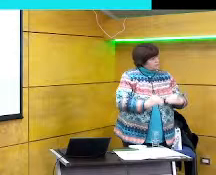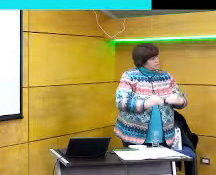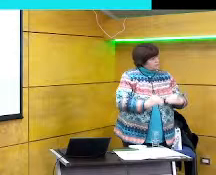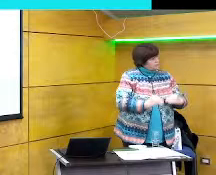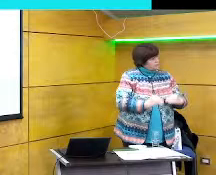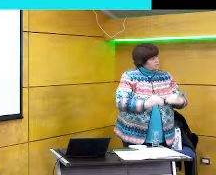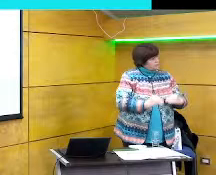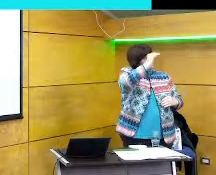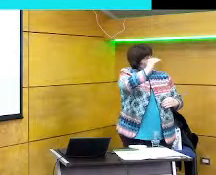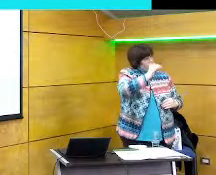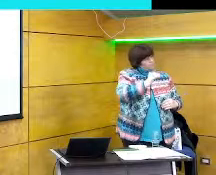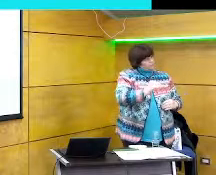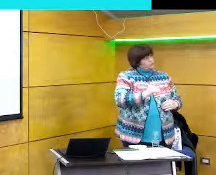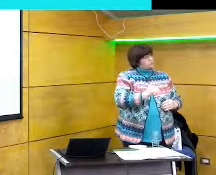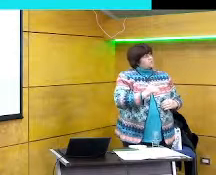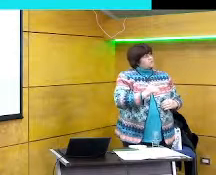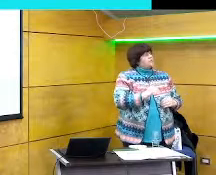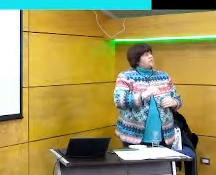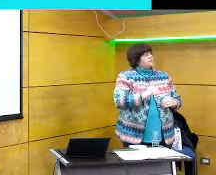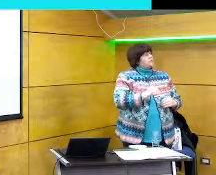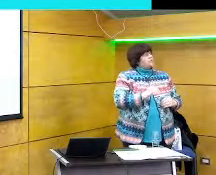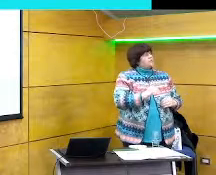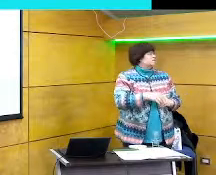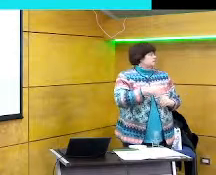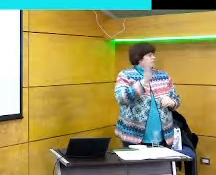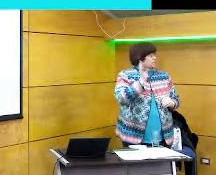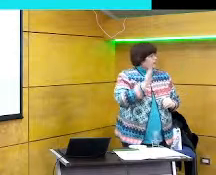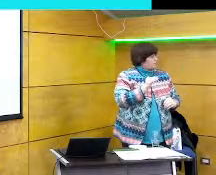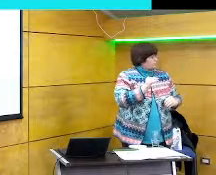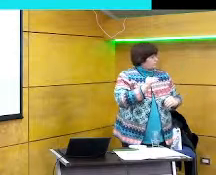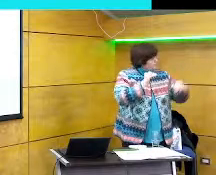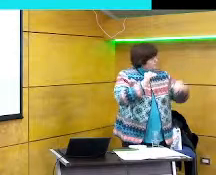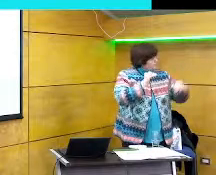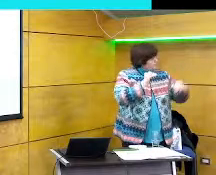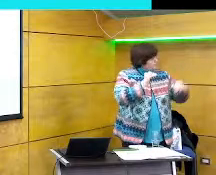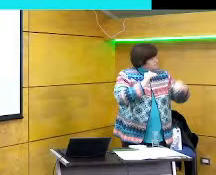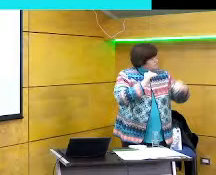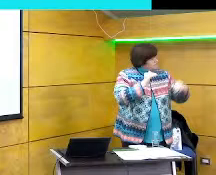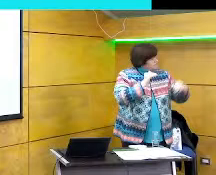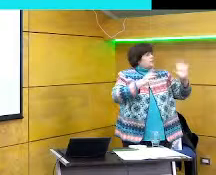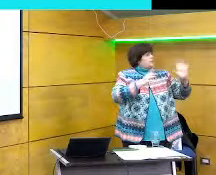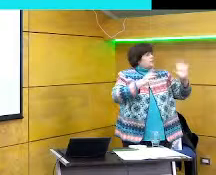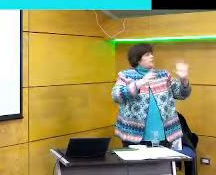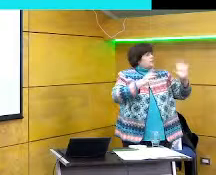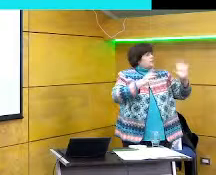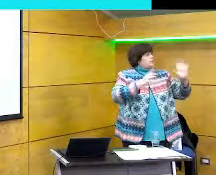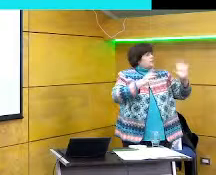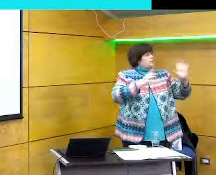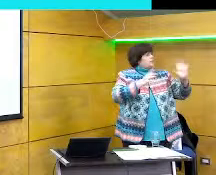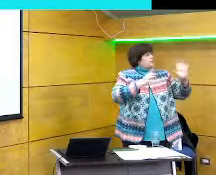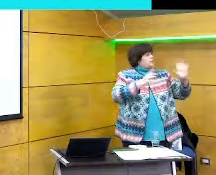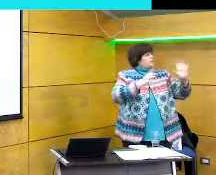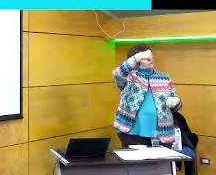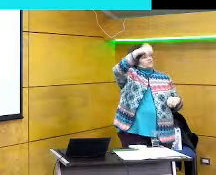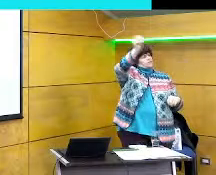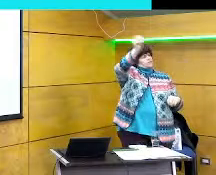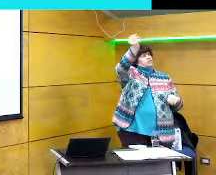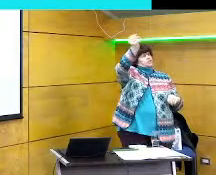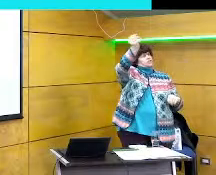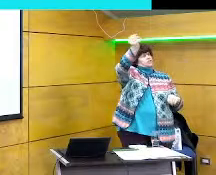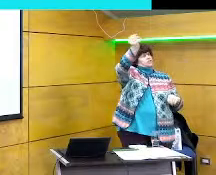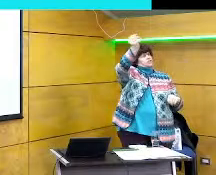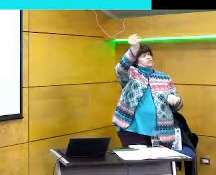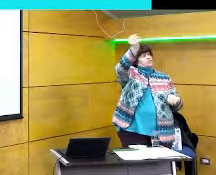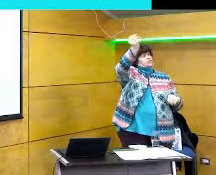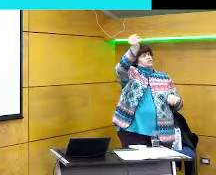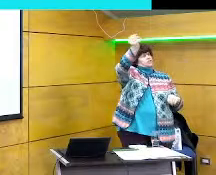way through. Each one of those badges has 5 or 6 activities. You can put that up on your bulletin board and check